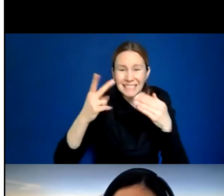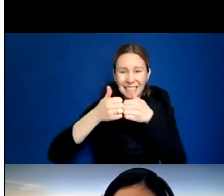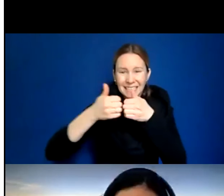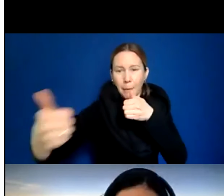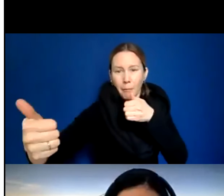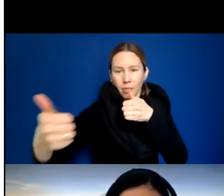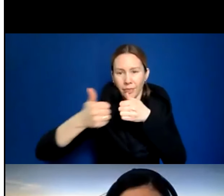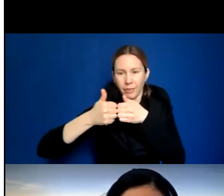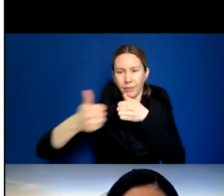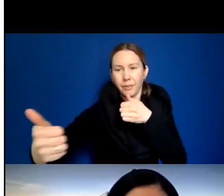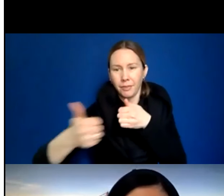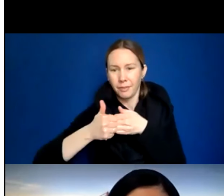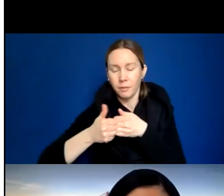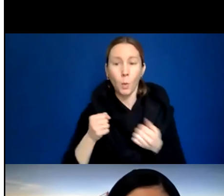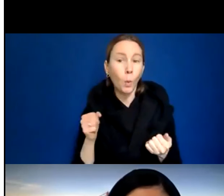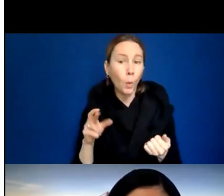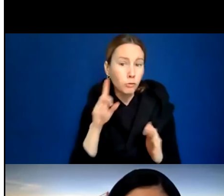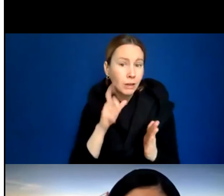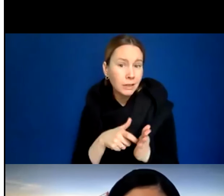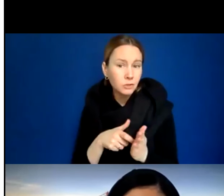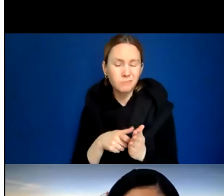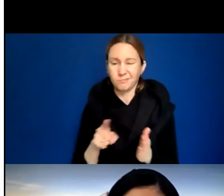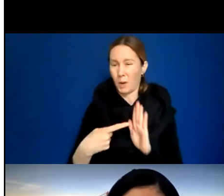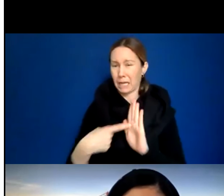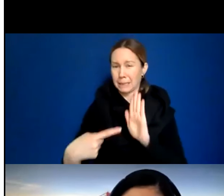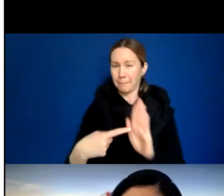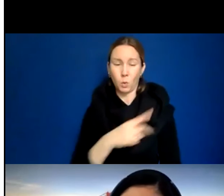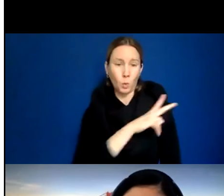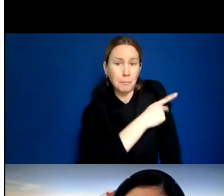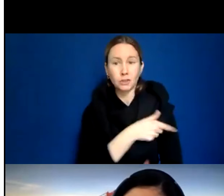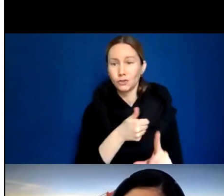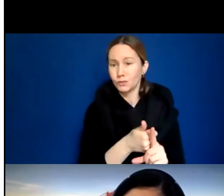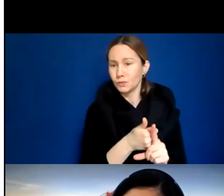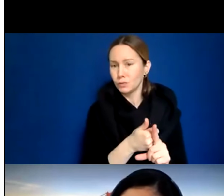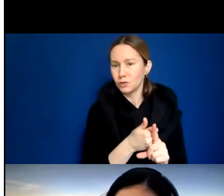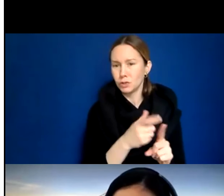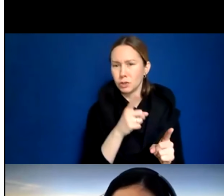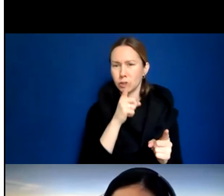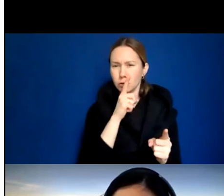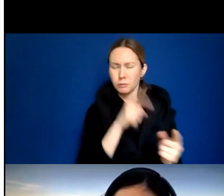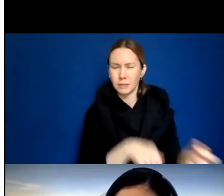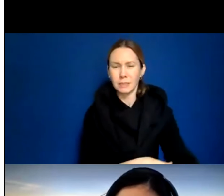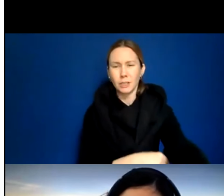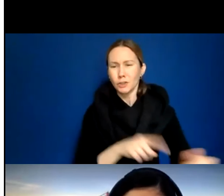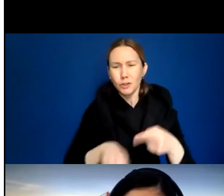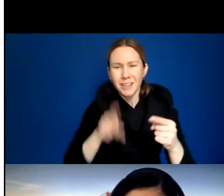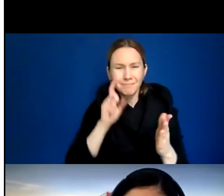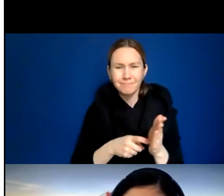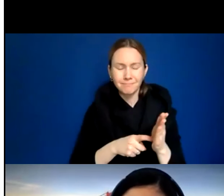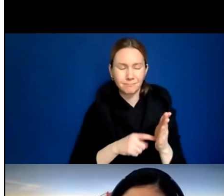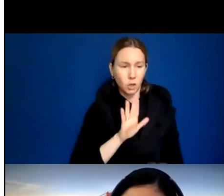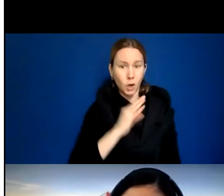could be with recognition. For example, I had a patient that she couldn't really tell apart her house from other